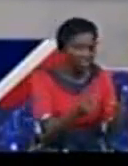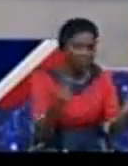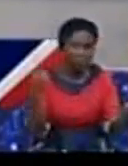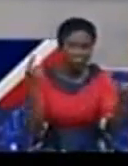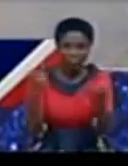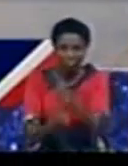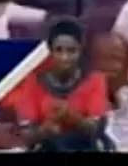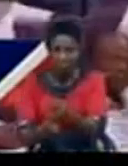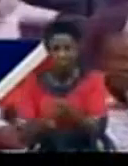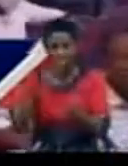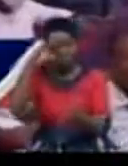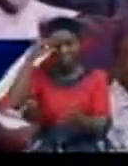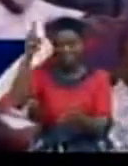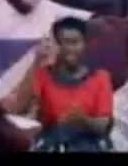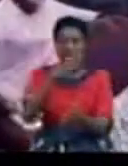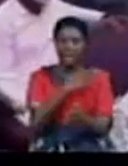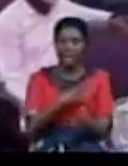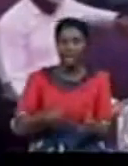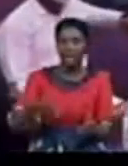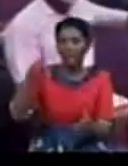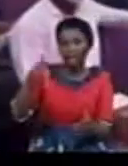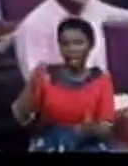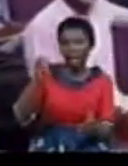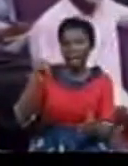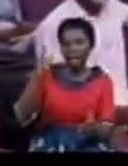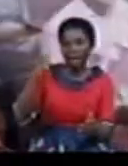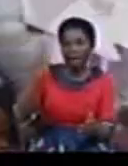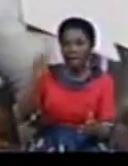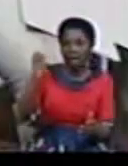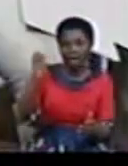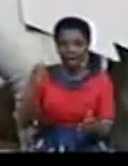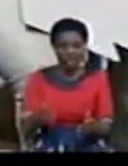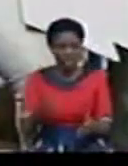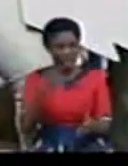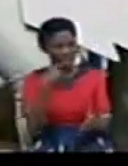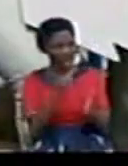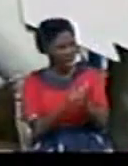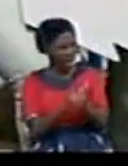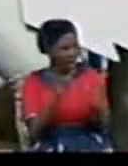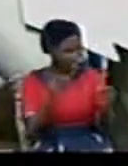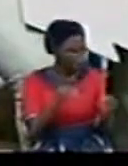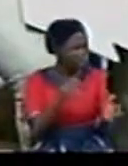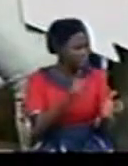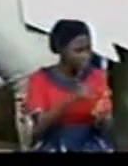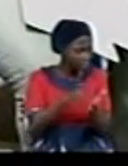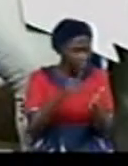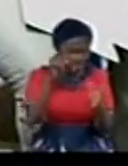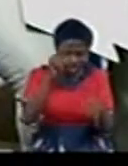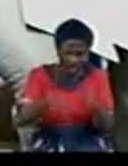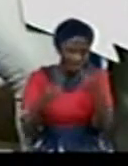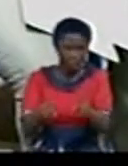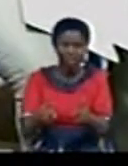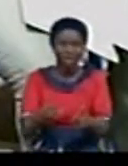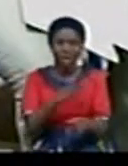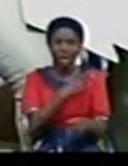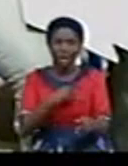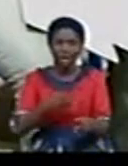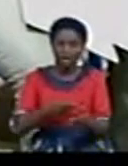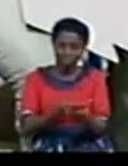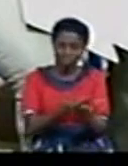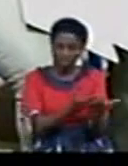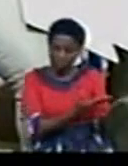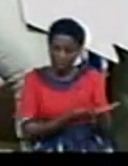said, "You'll not do that while I'm here." And he threw the sword and he cut off the ear. But you see, Jesus